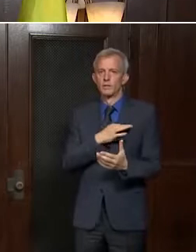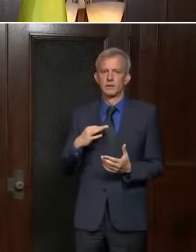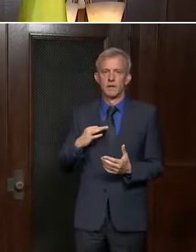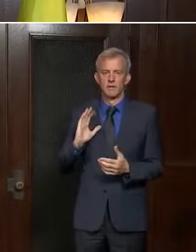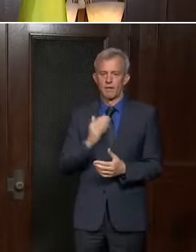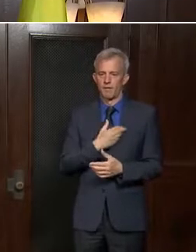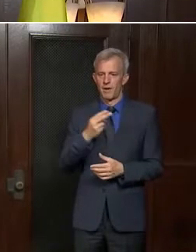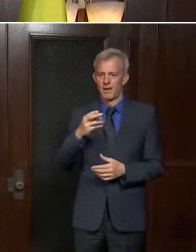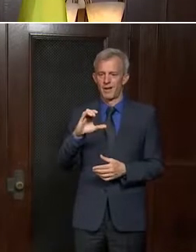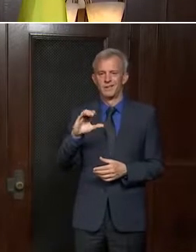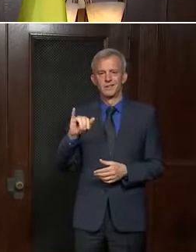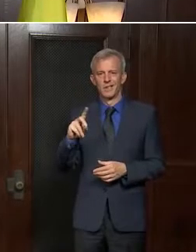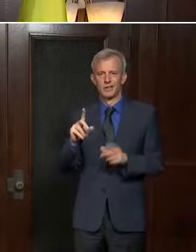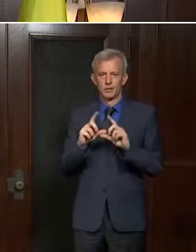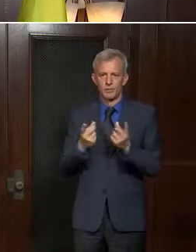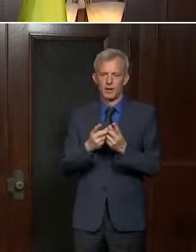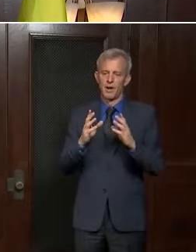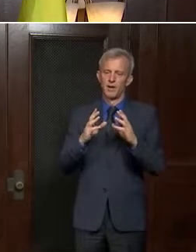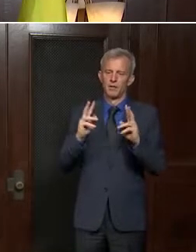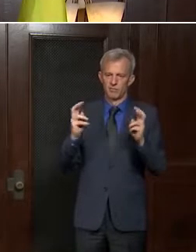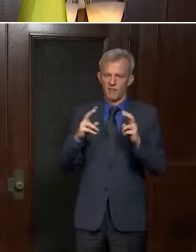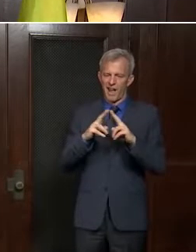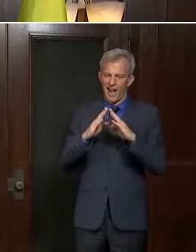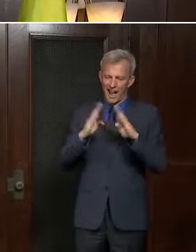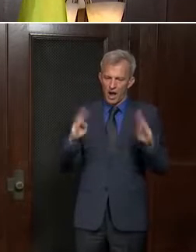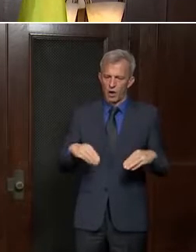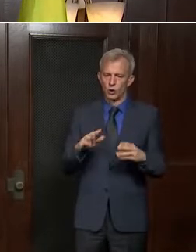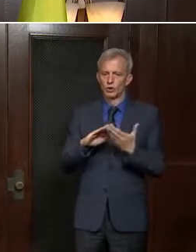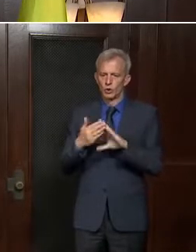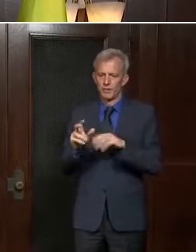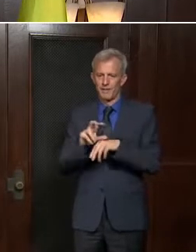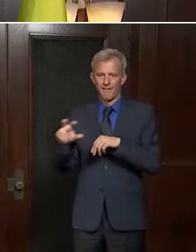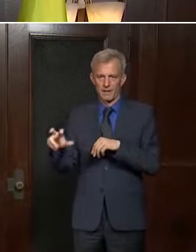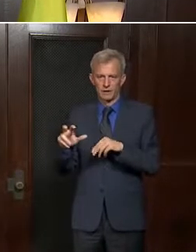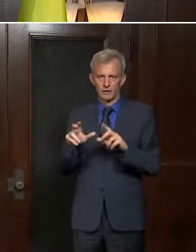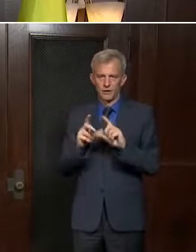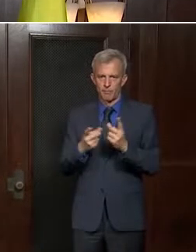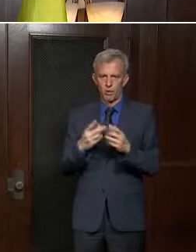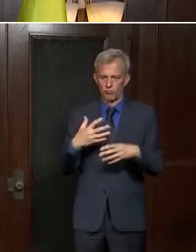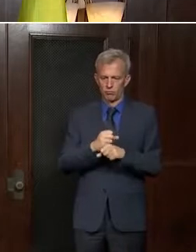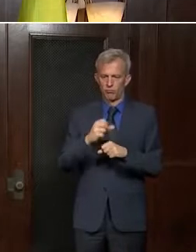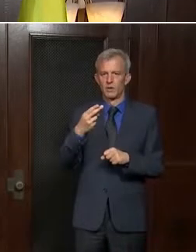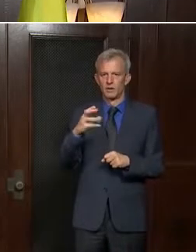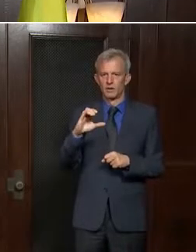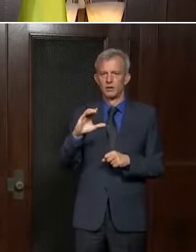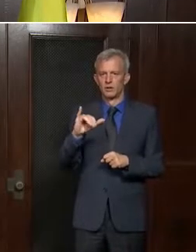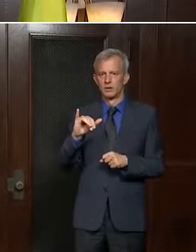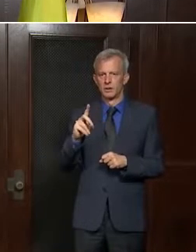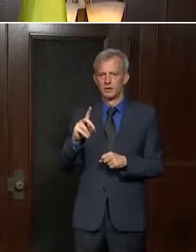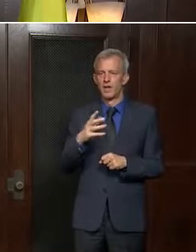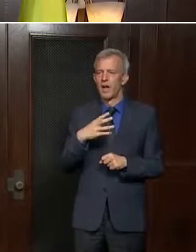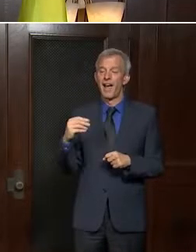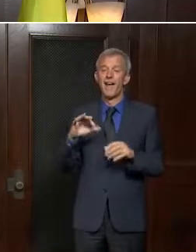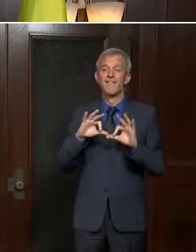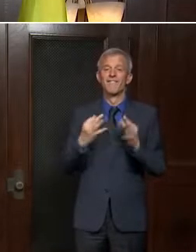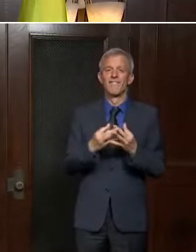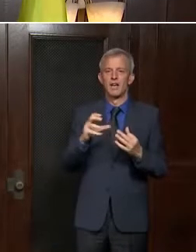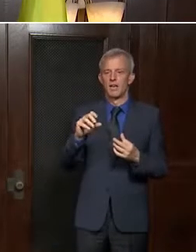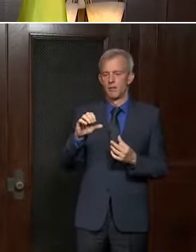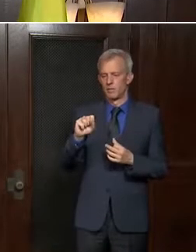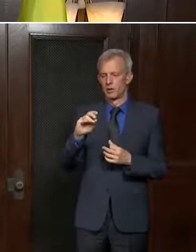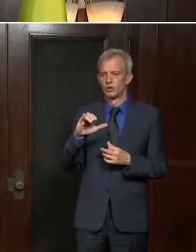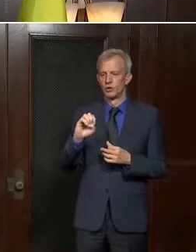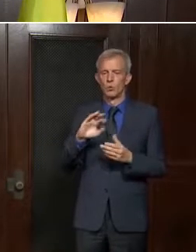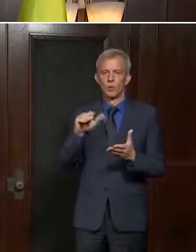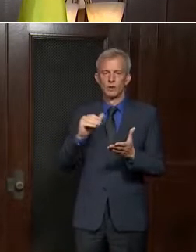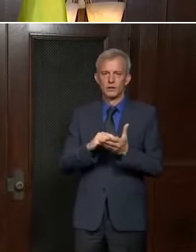HCID department, our Housing Community Investment Department, and our Family Source Centers, which have been there for years for LA City residents,